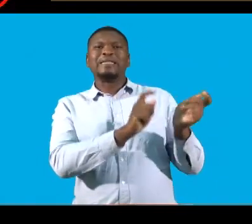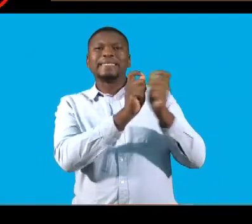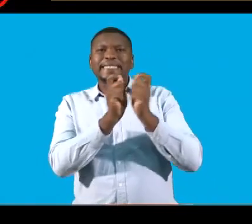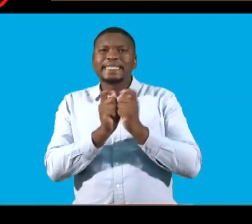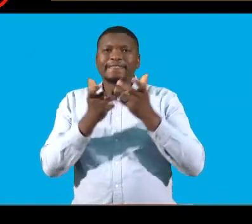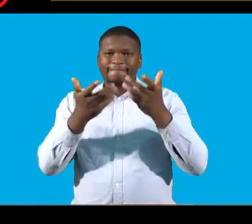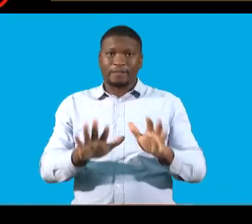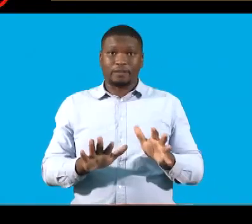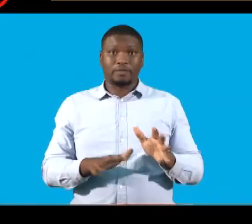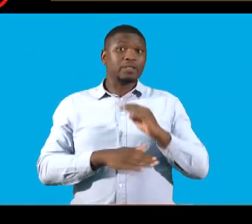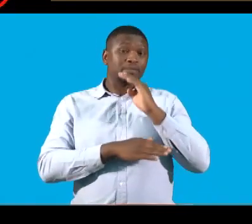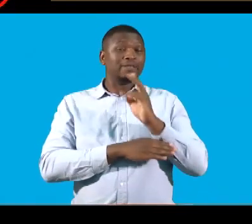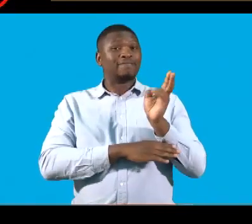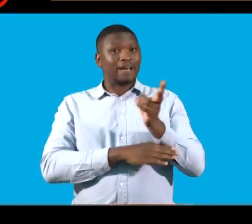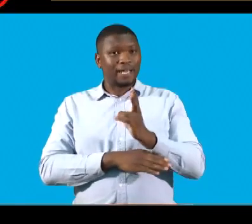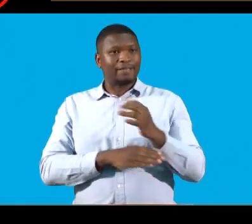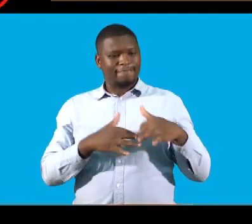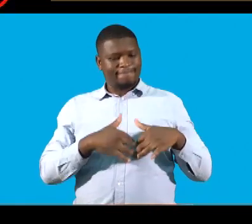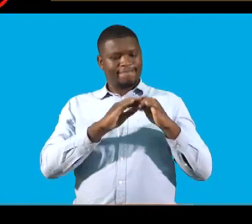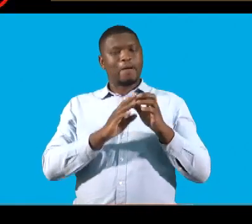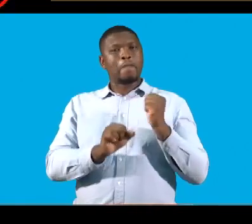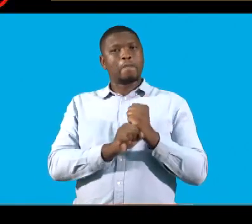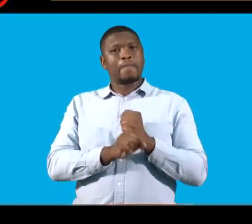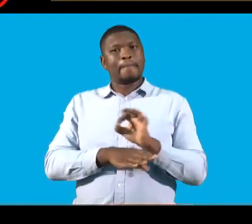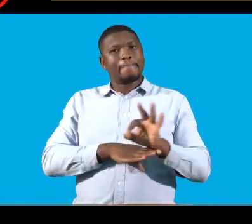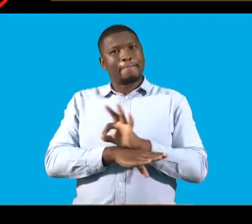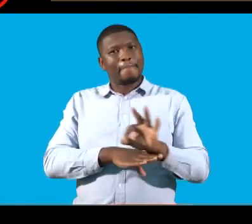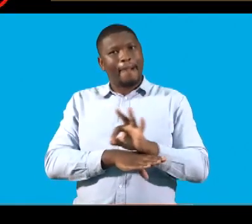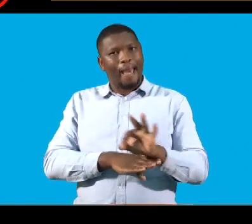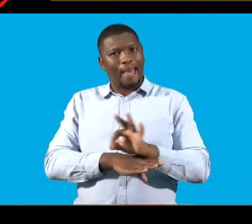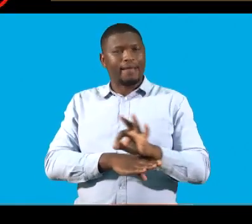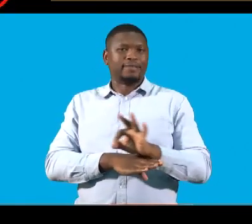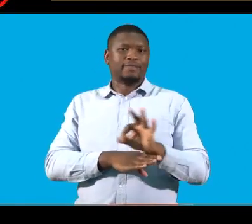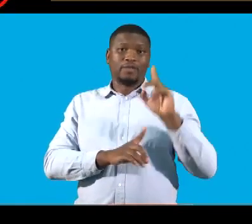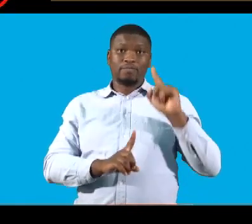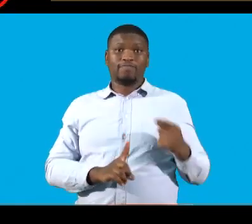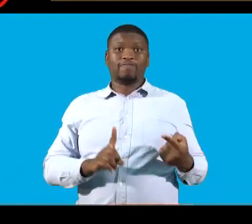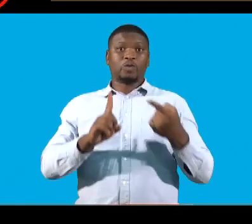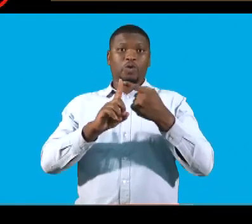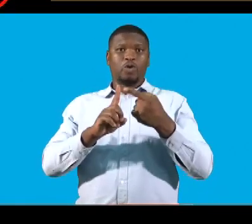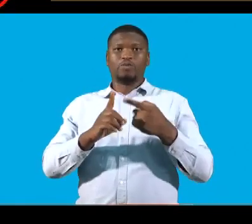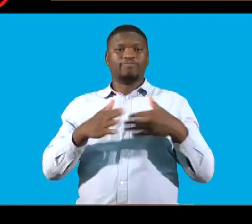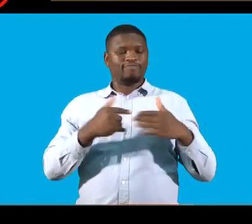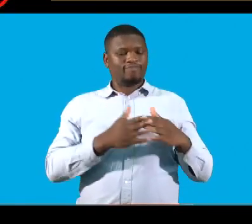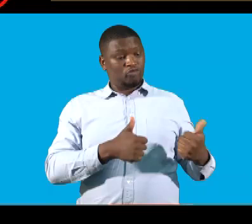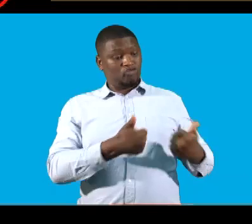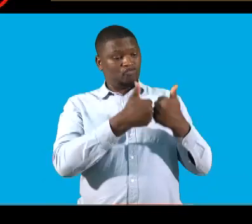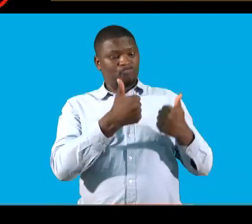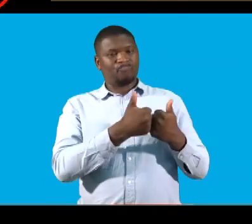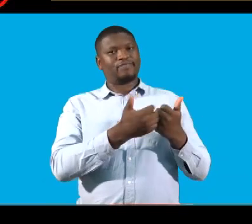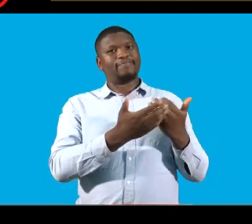overcome the teasing. So once again, he is constructing a plan or creating a plan to overcome